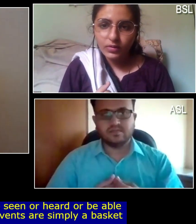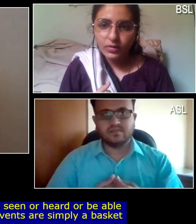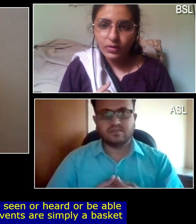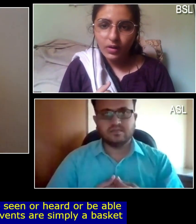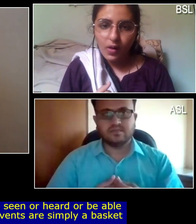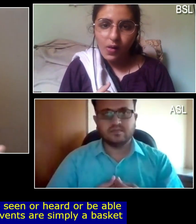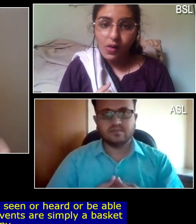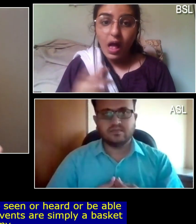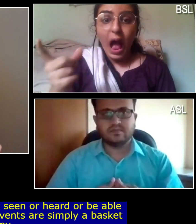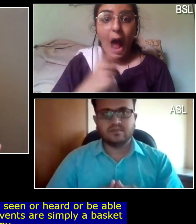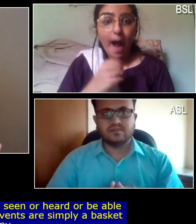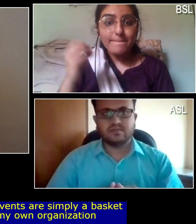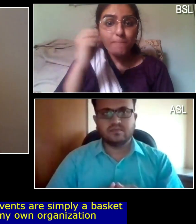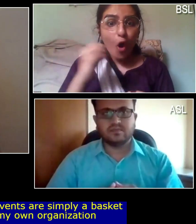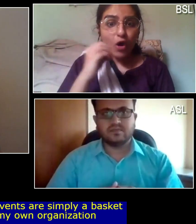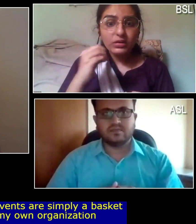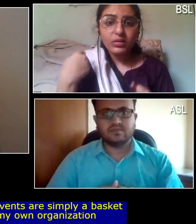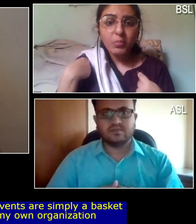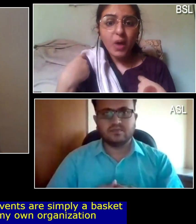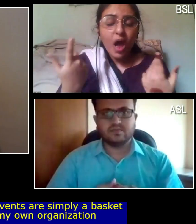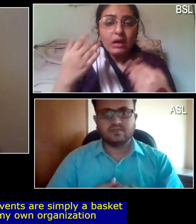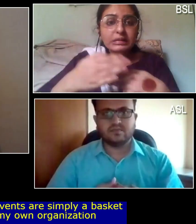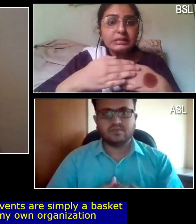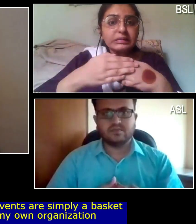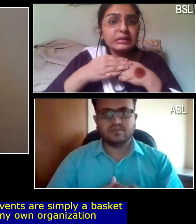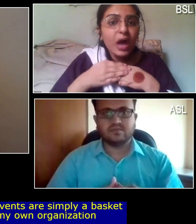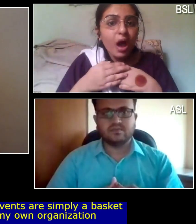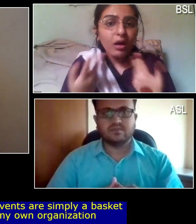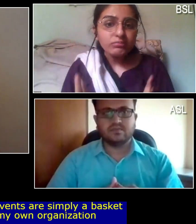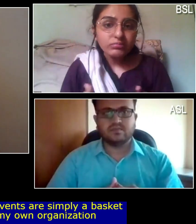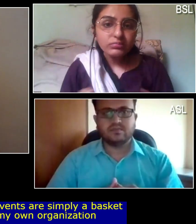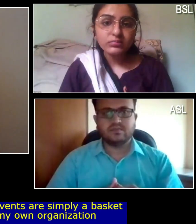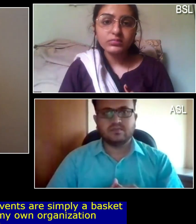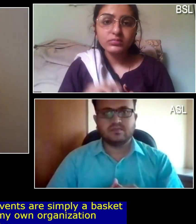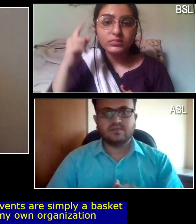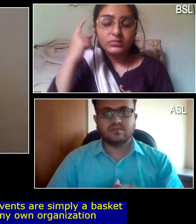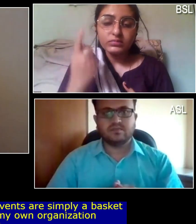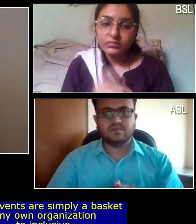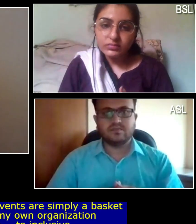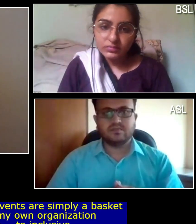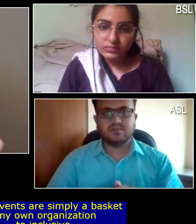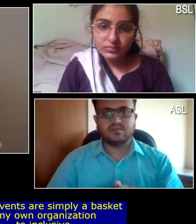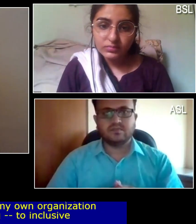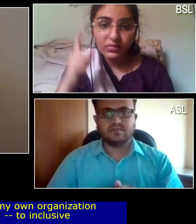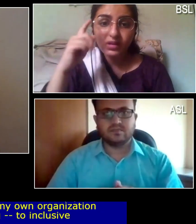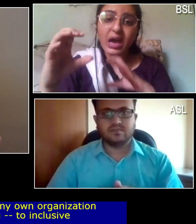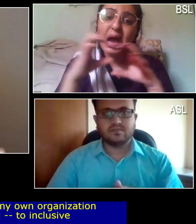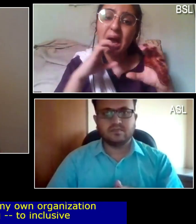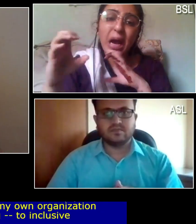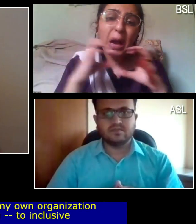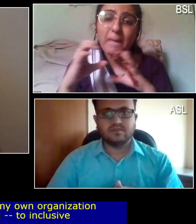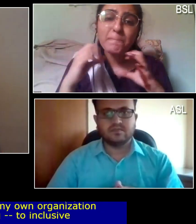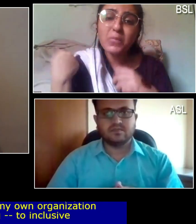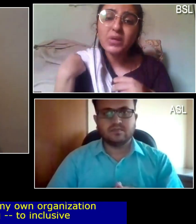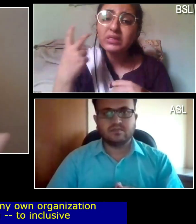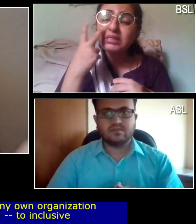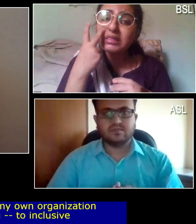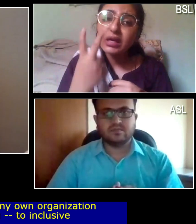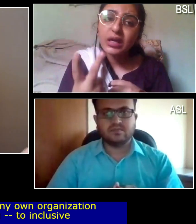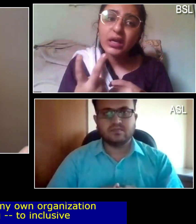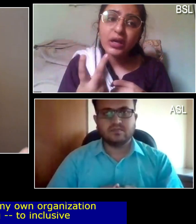organization, because we're so accustomed to inclusive communication, we actually found the transition